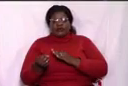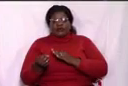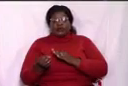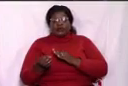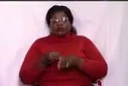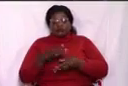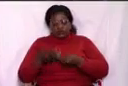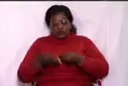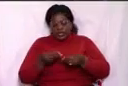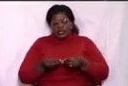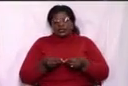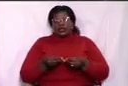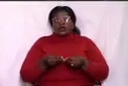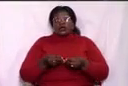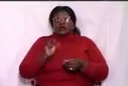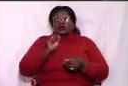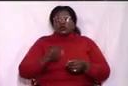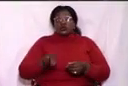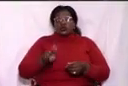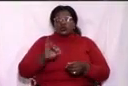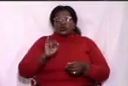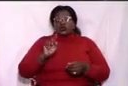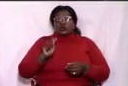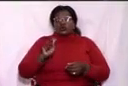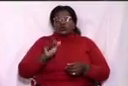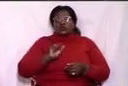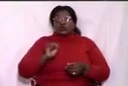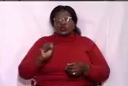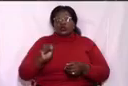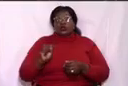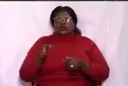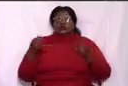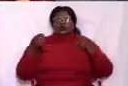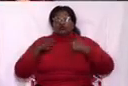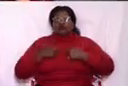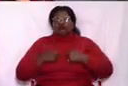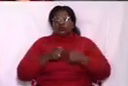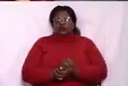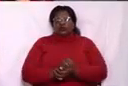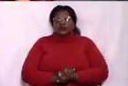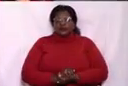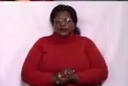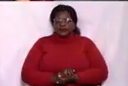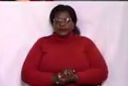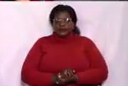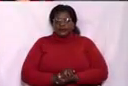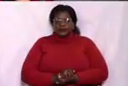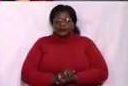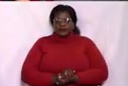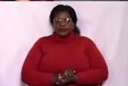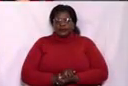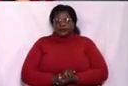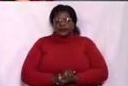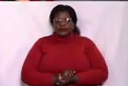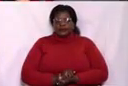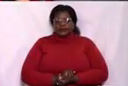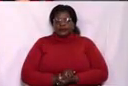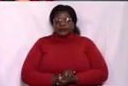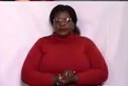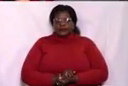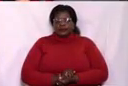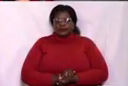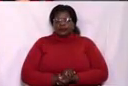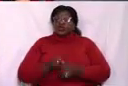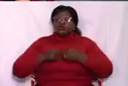well. Excellent. Yeah. Now this is really a